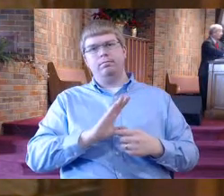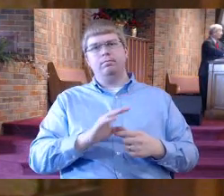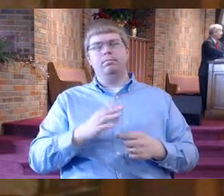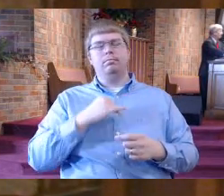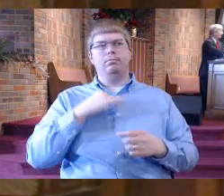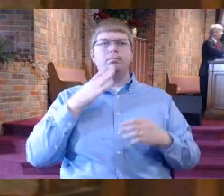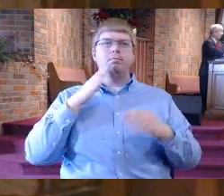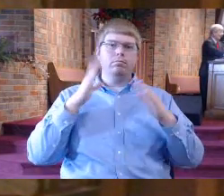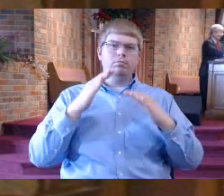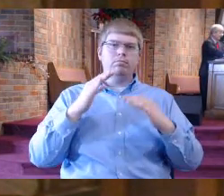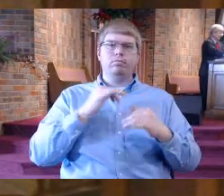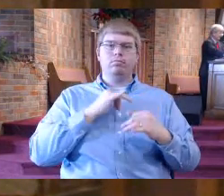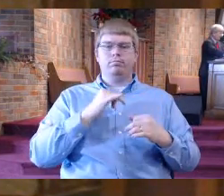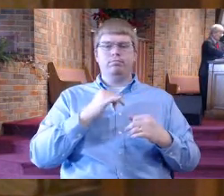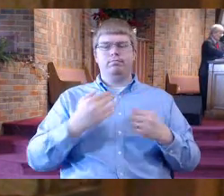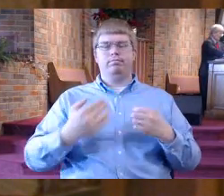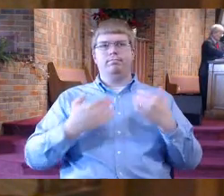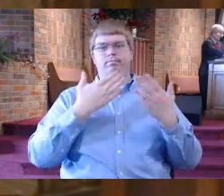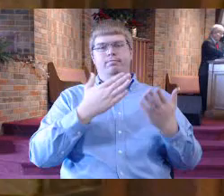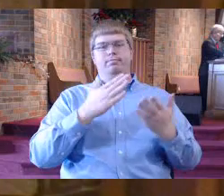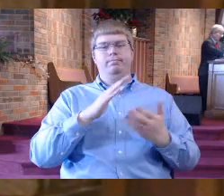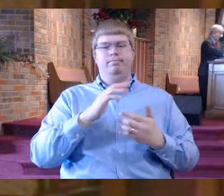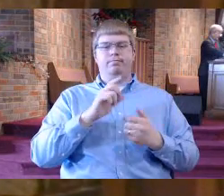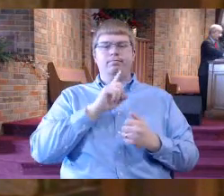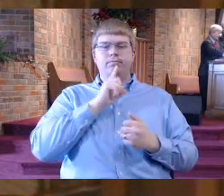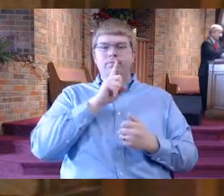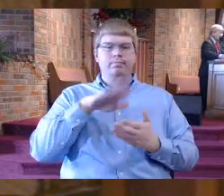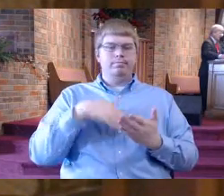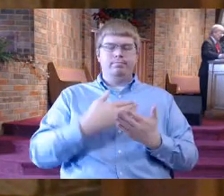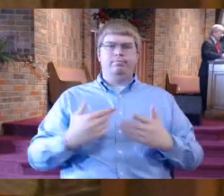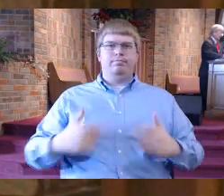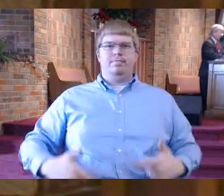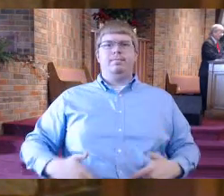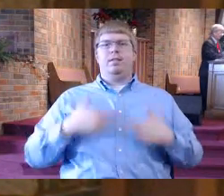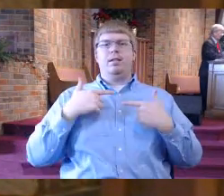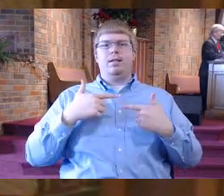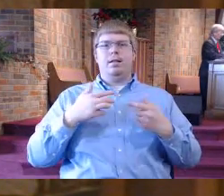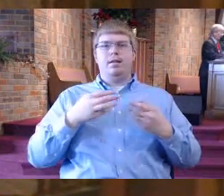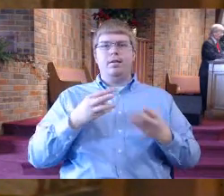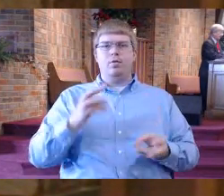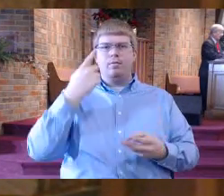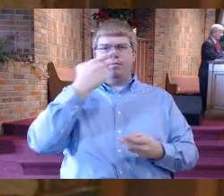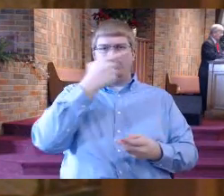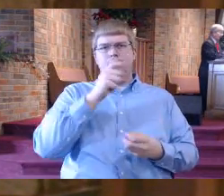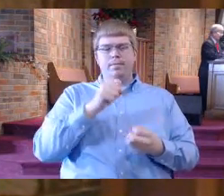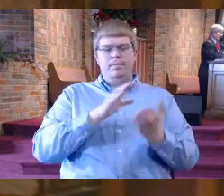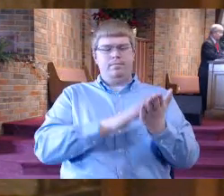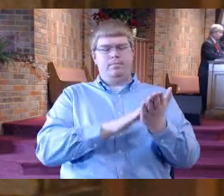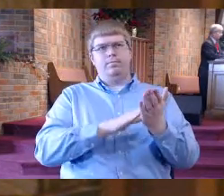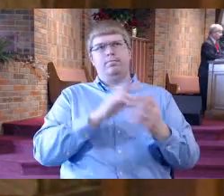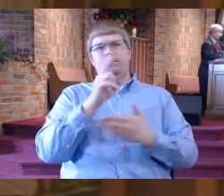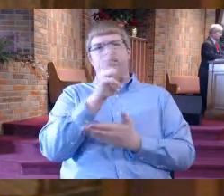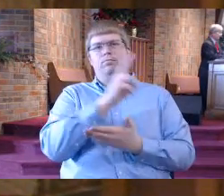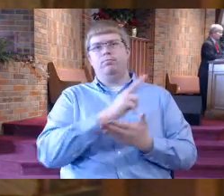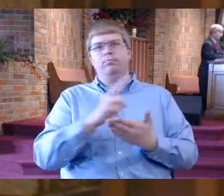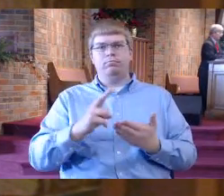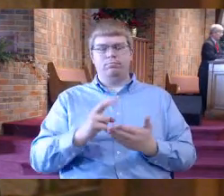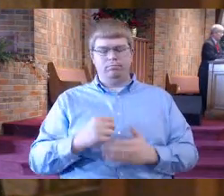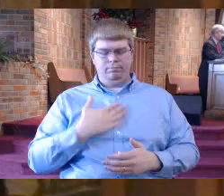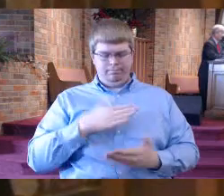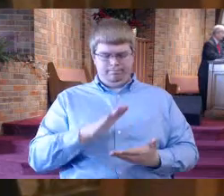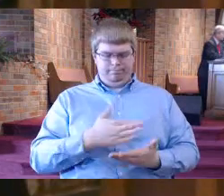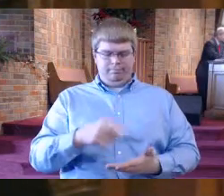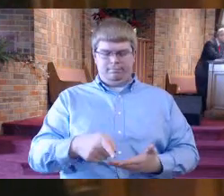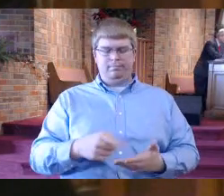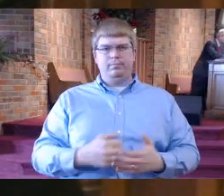and hopefully commit our lives in such a way, as this song indicates, to give him holy praise with what we have. Let's sing this before we